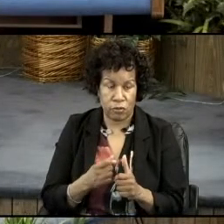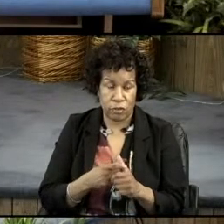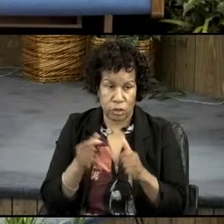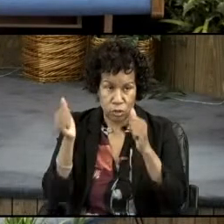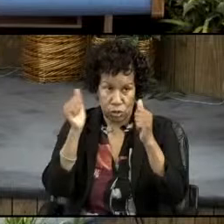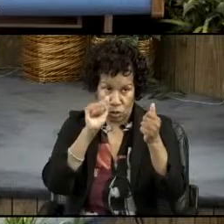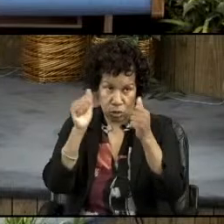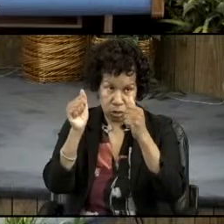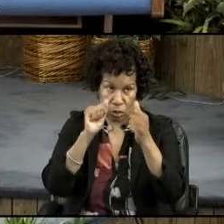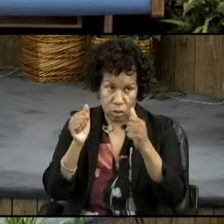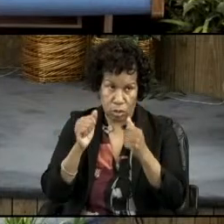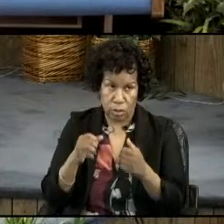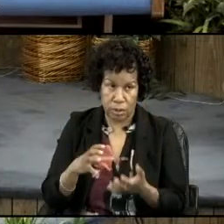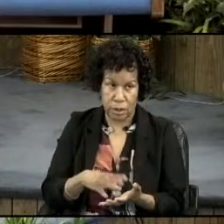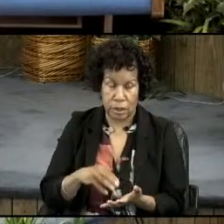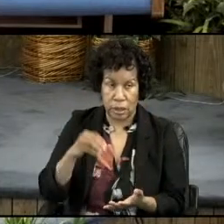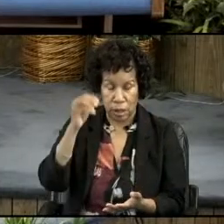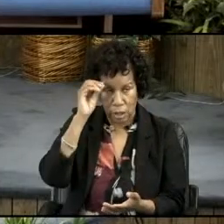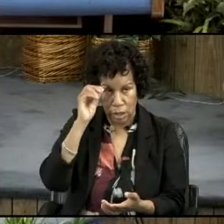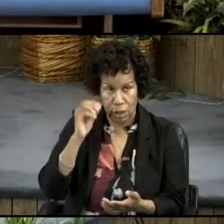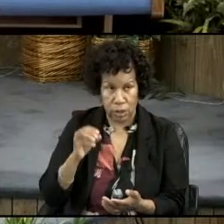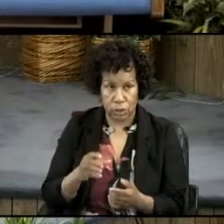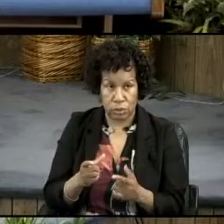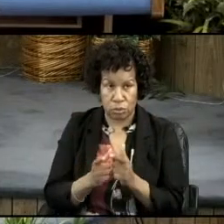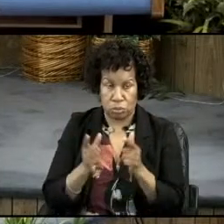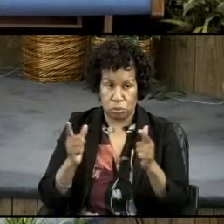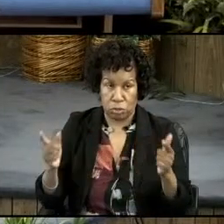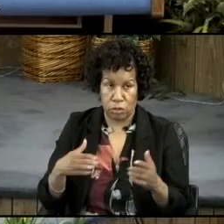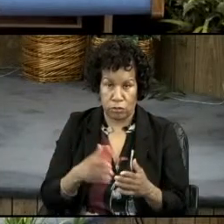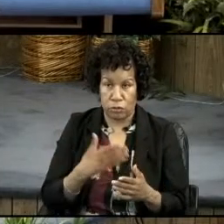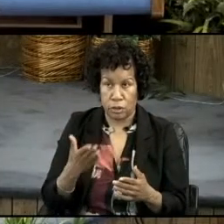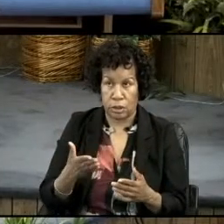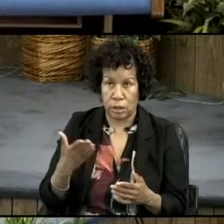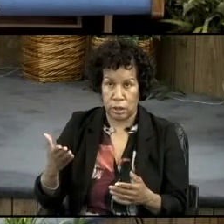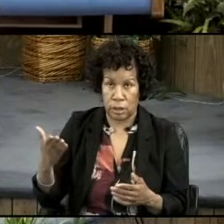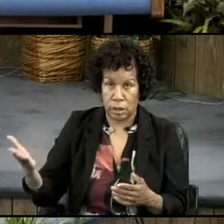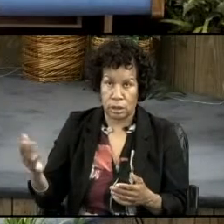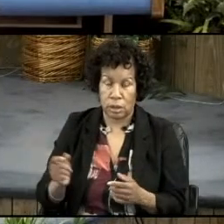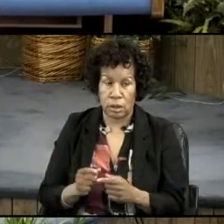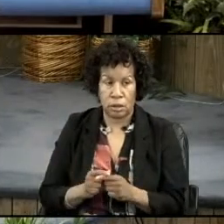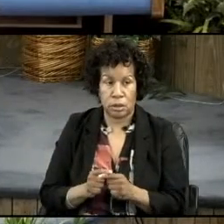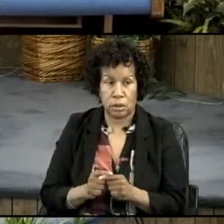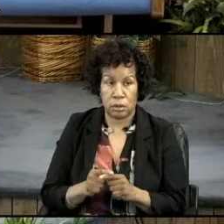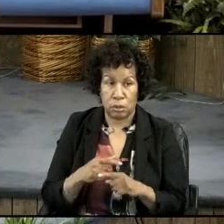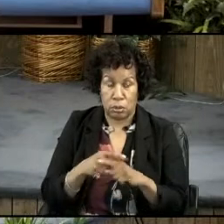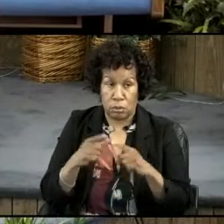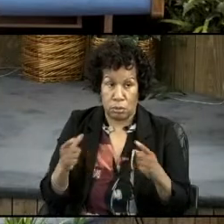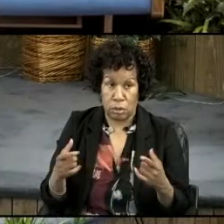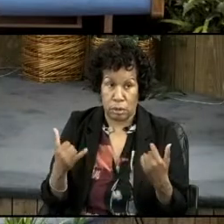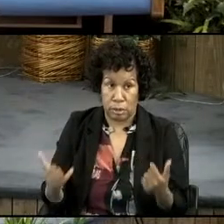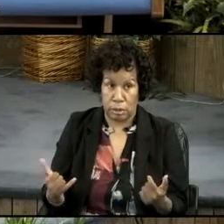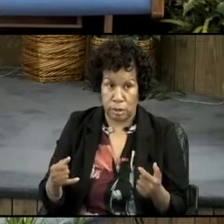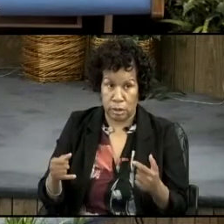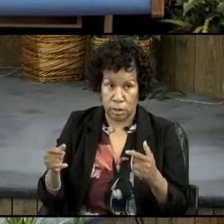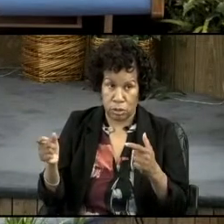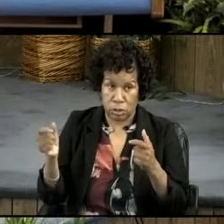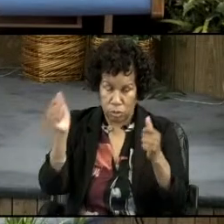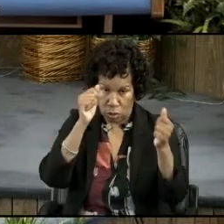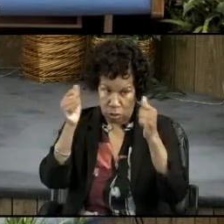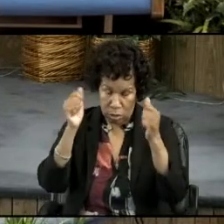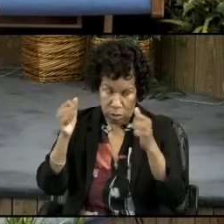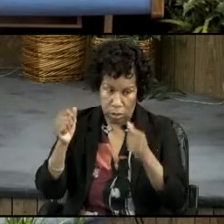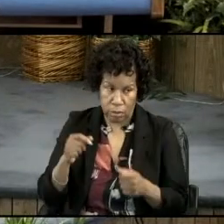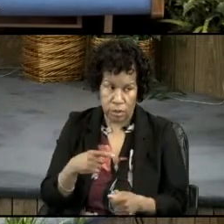surveillance. It's dependent upon large masses of numbers. But in Special Operations, you are the